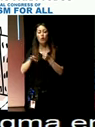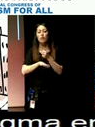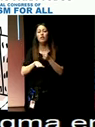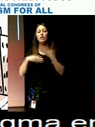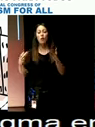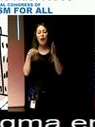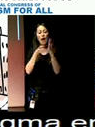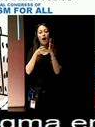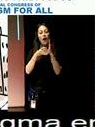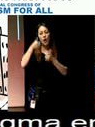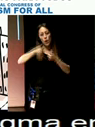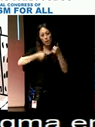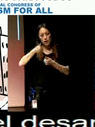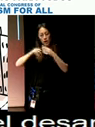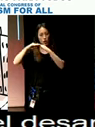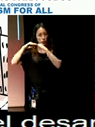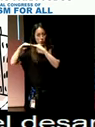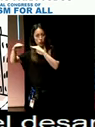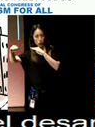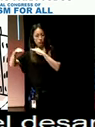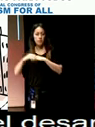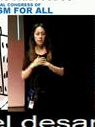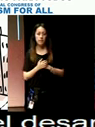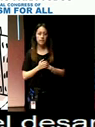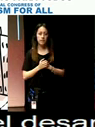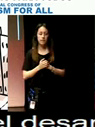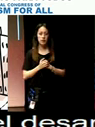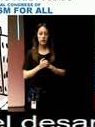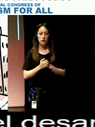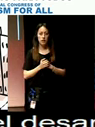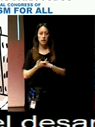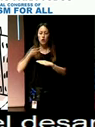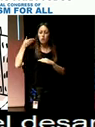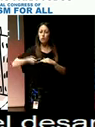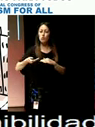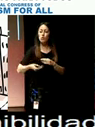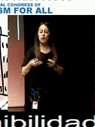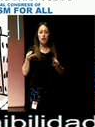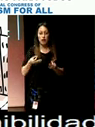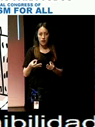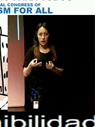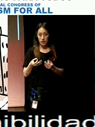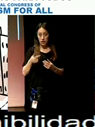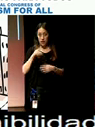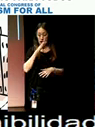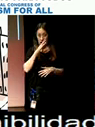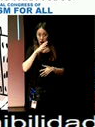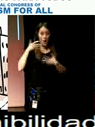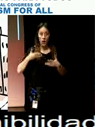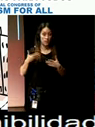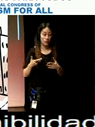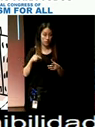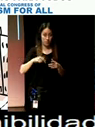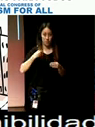competitiveness and sustainability. It is important in this process the importance of